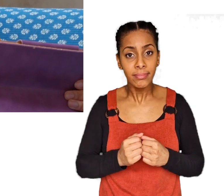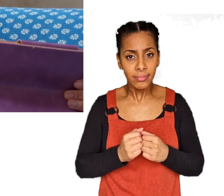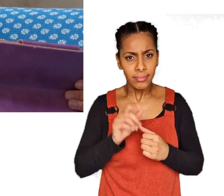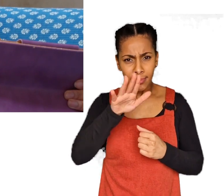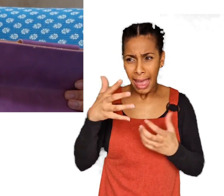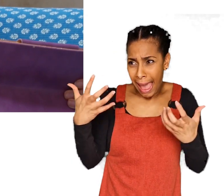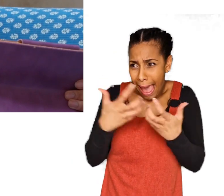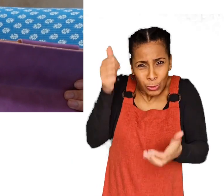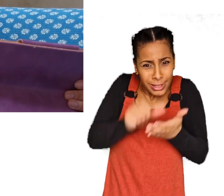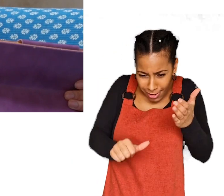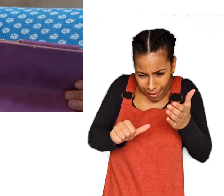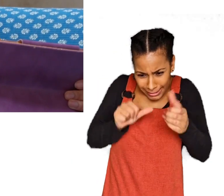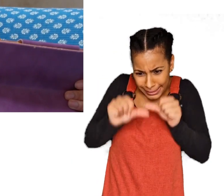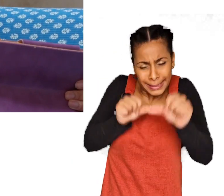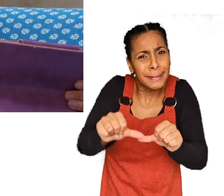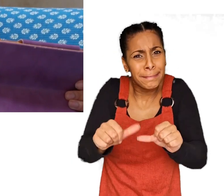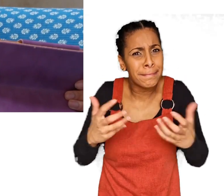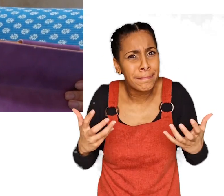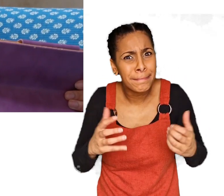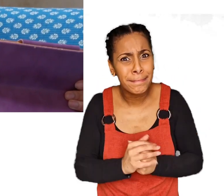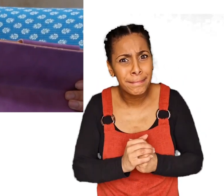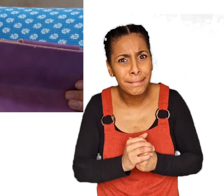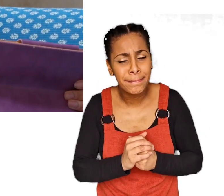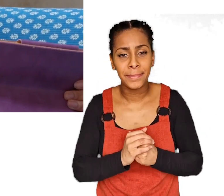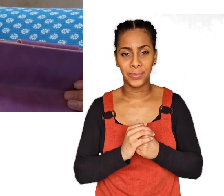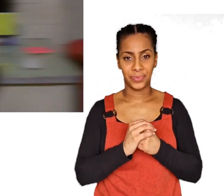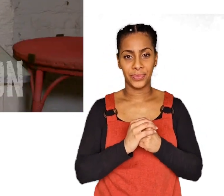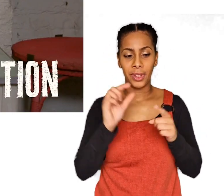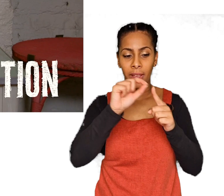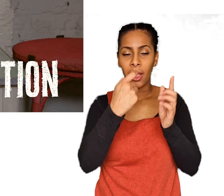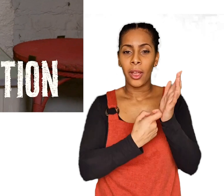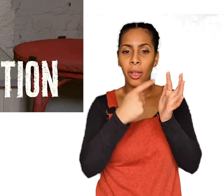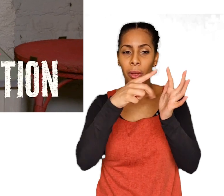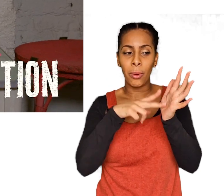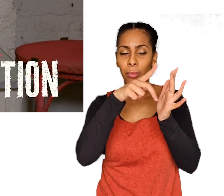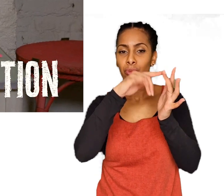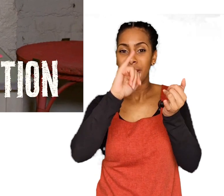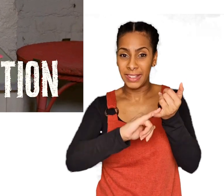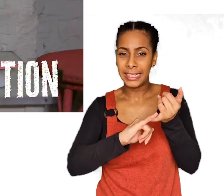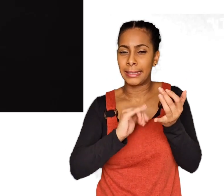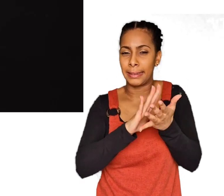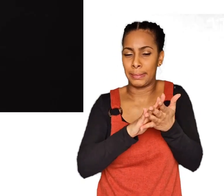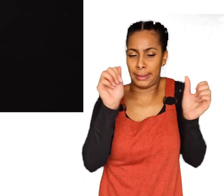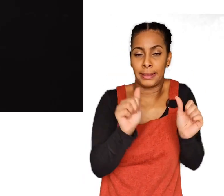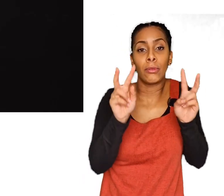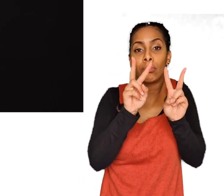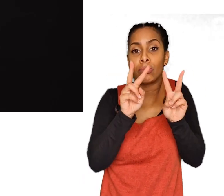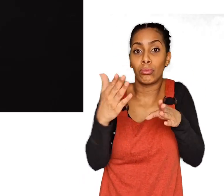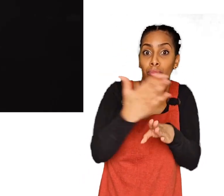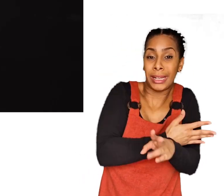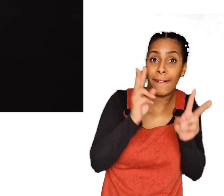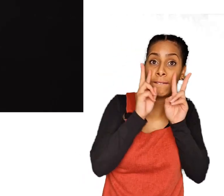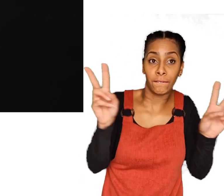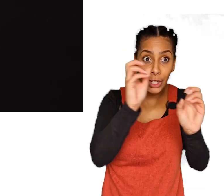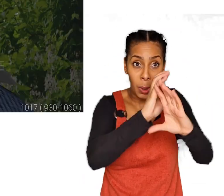How did they even get started? What's the first step? Previs stands for Previsualisation. It's very much like an